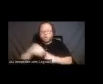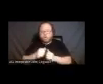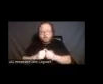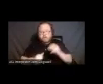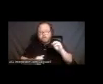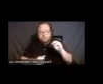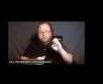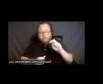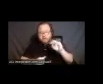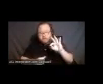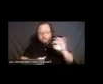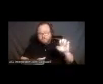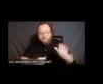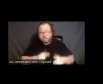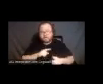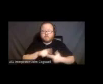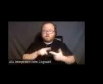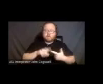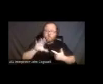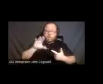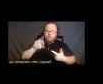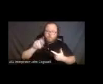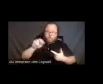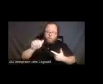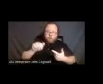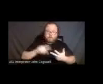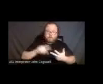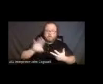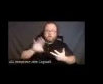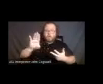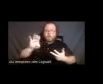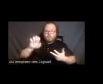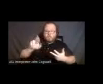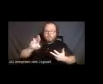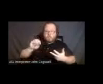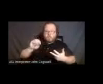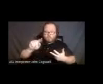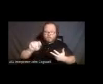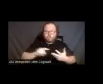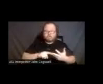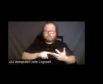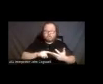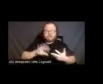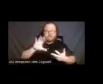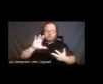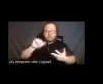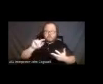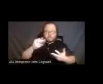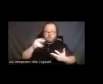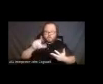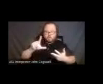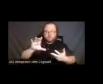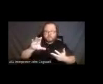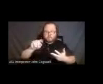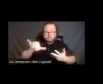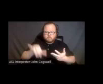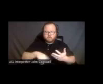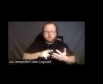Menifee, Corona, Beaumont, Cathedral City, Palm